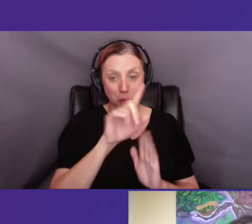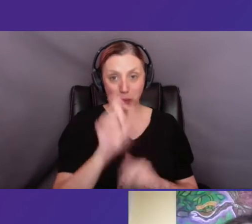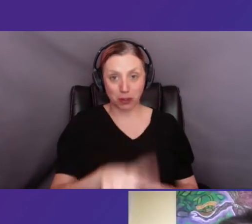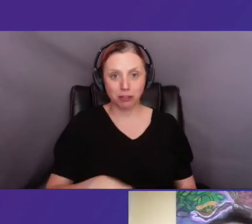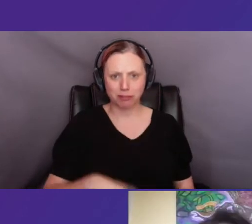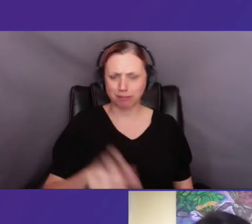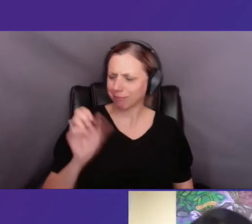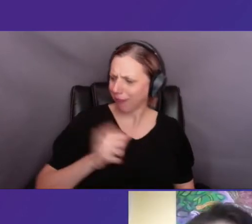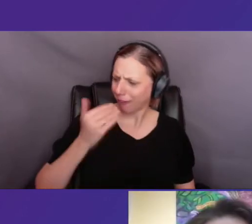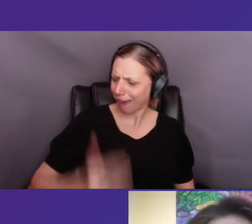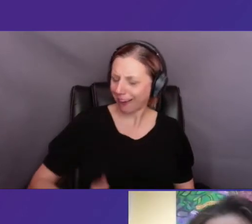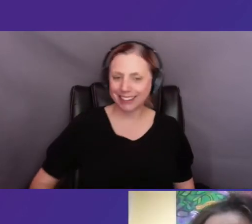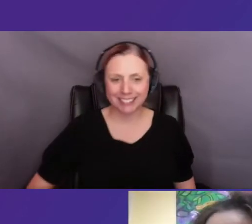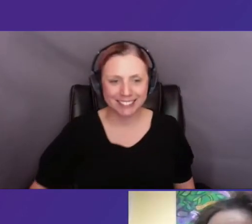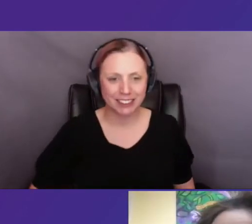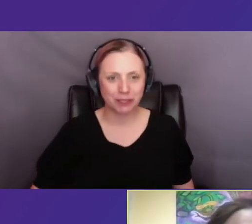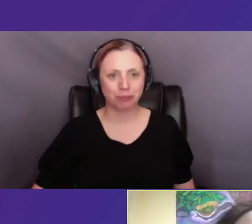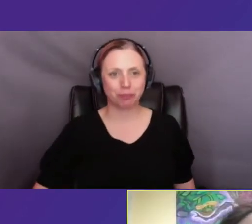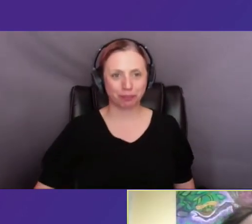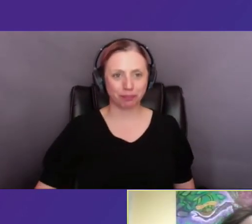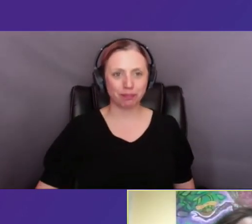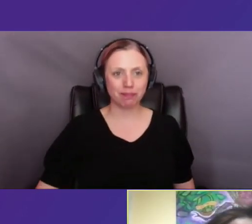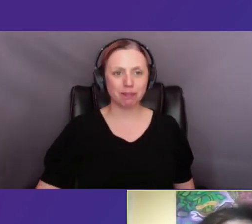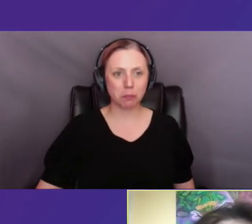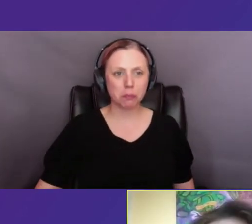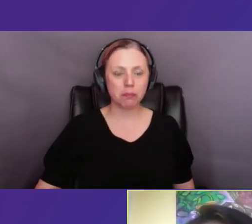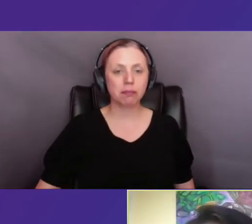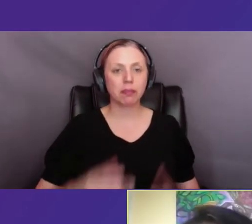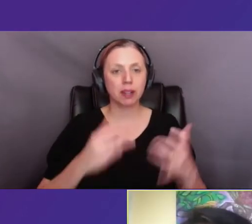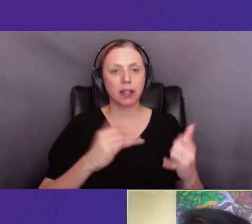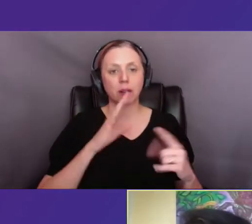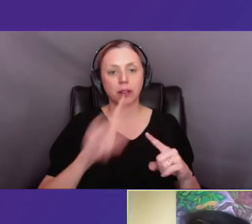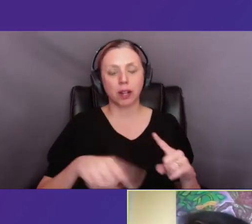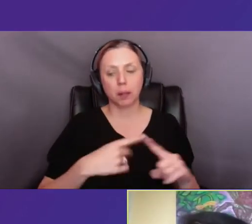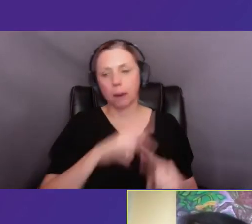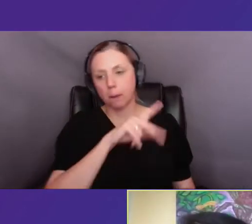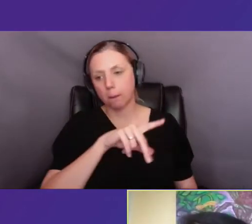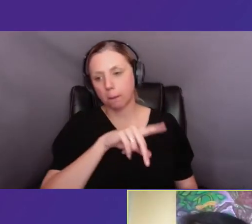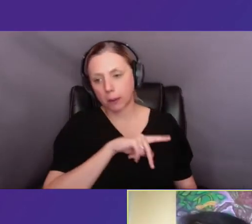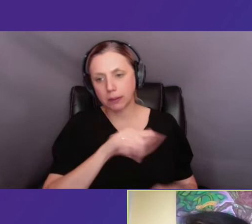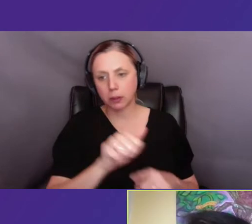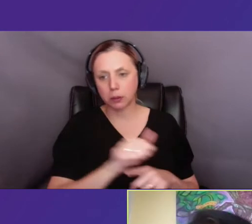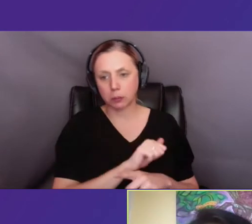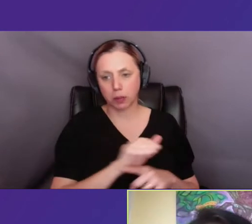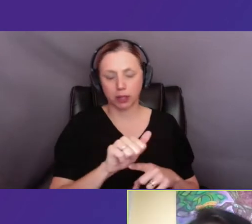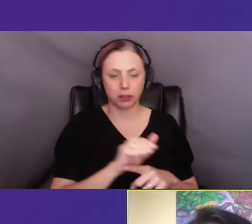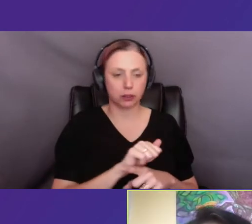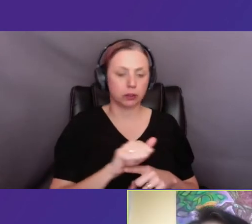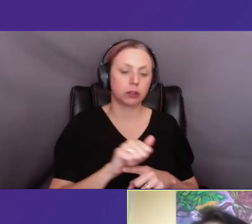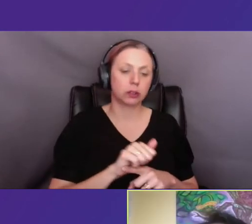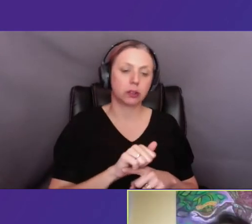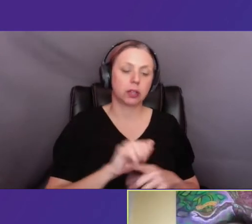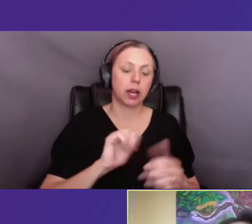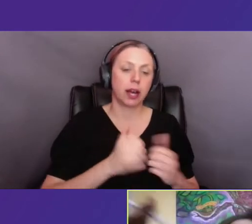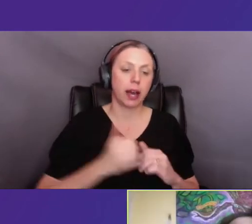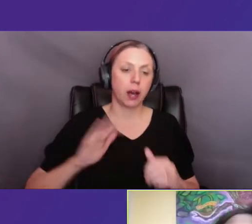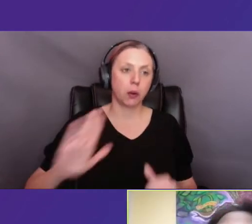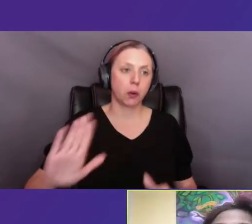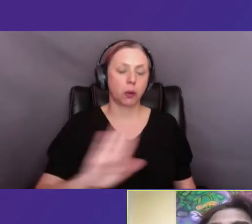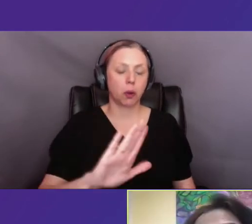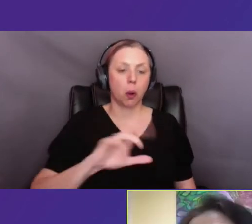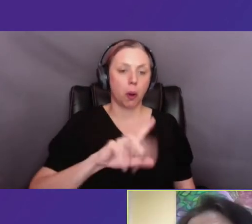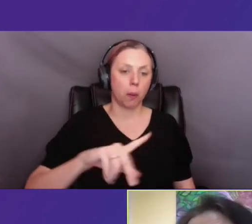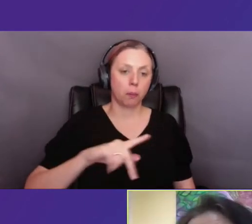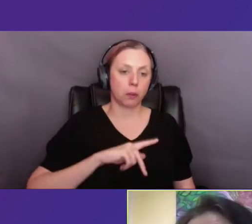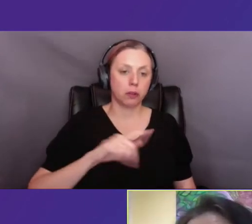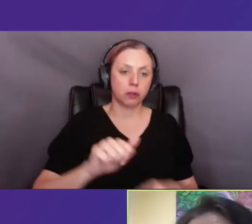not? Okay, let's talk about personal practice. How has your personal practice changed over the